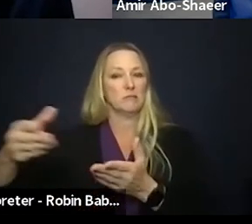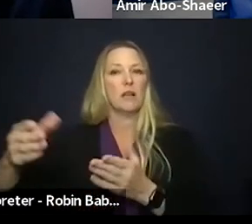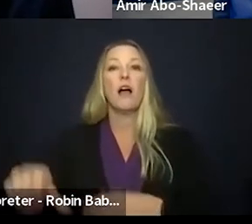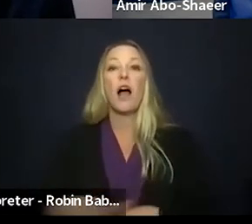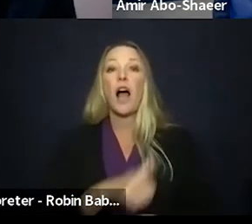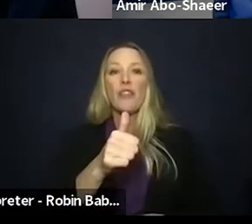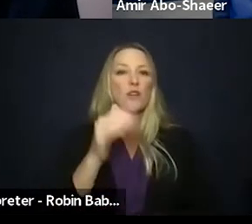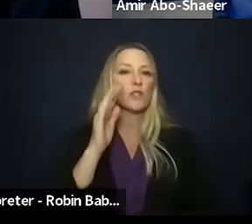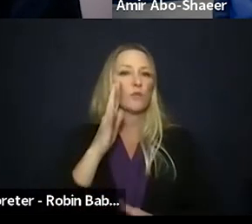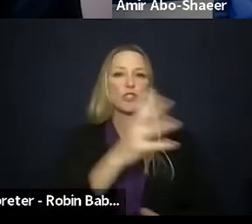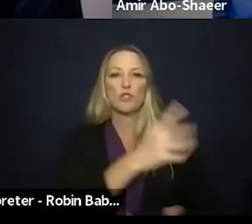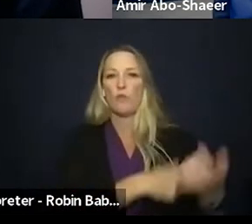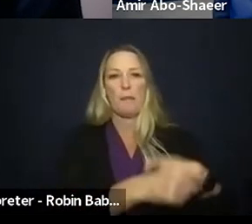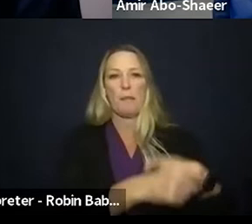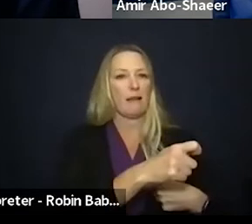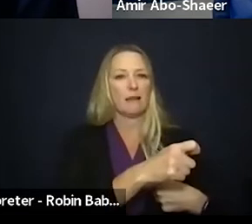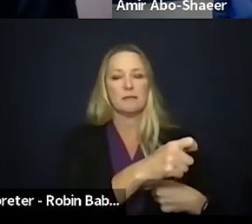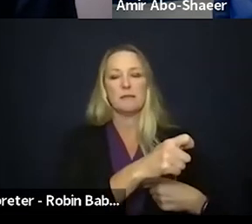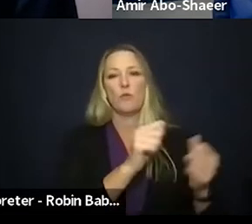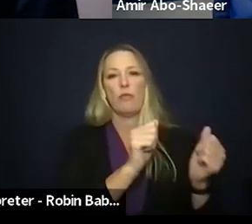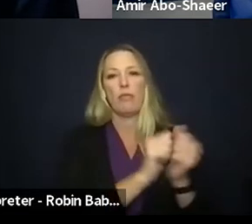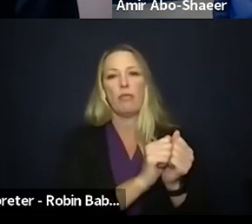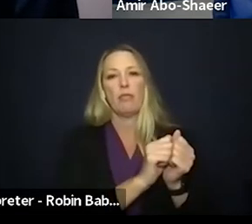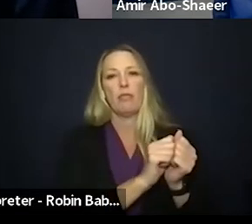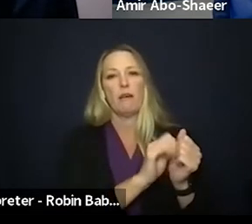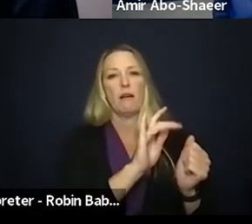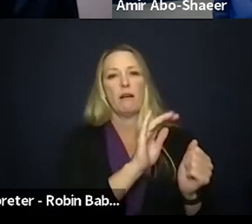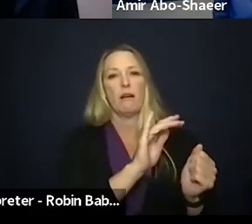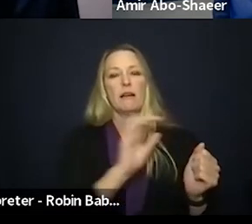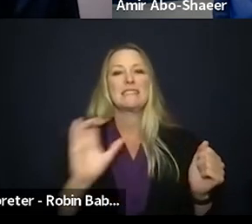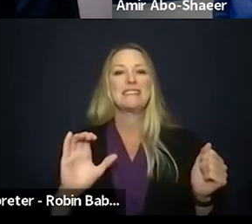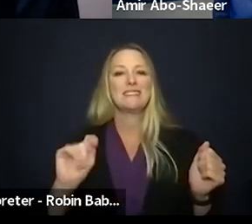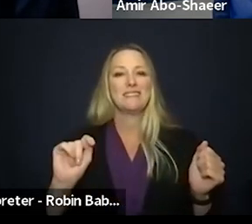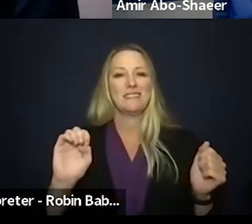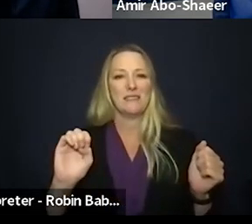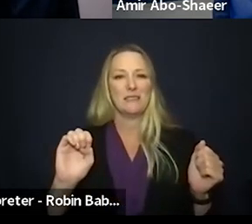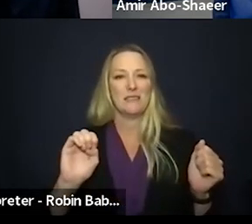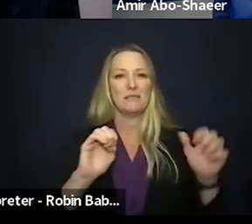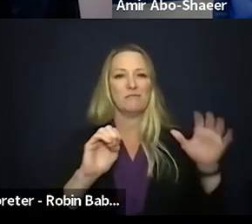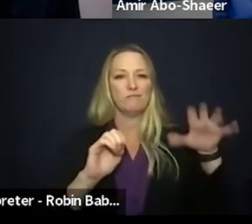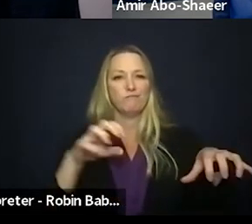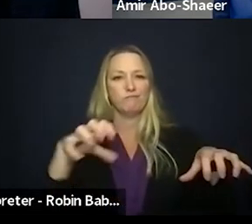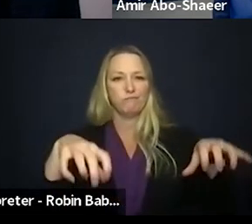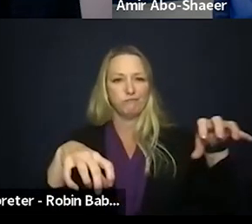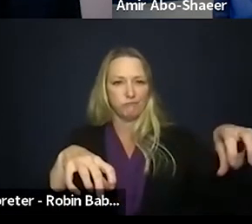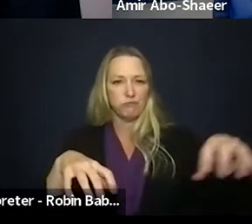replaced by the cte pavilion and